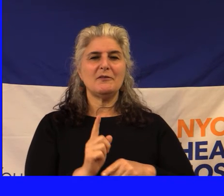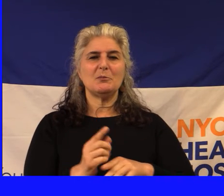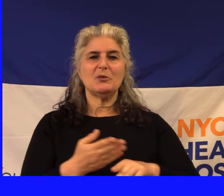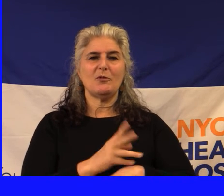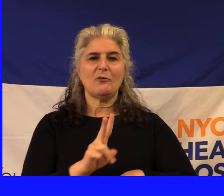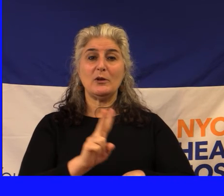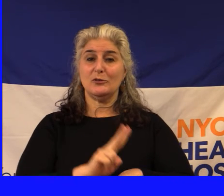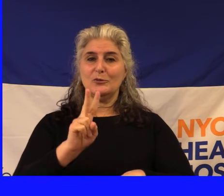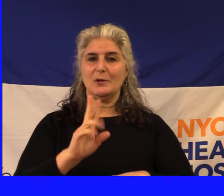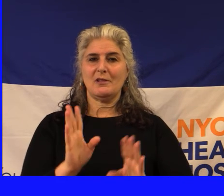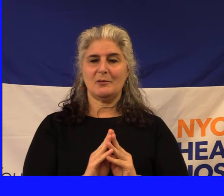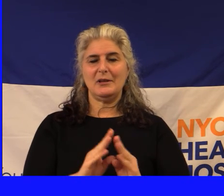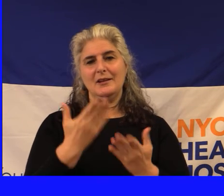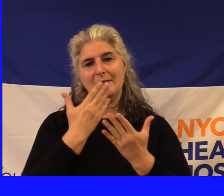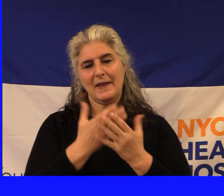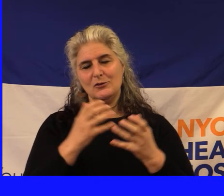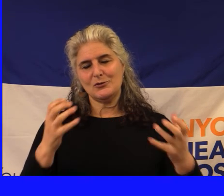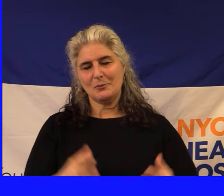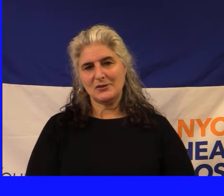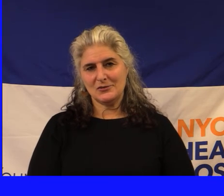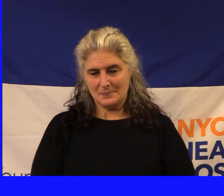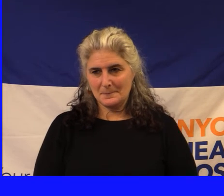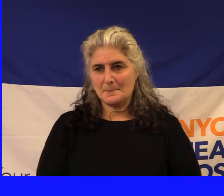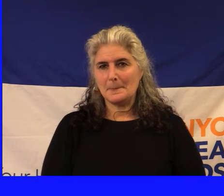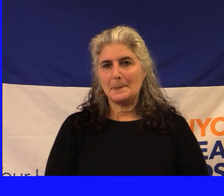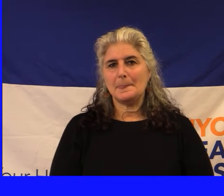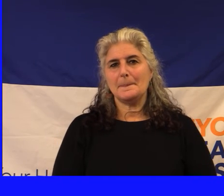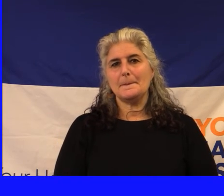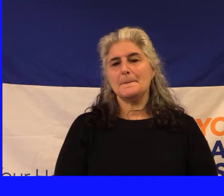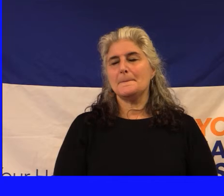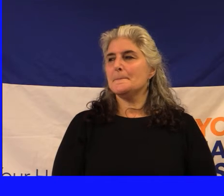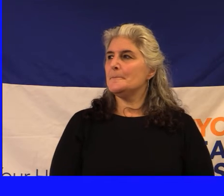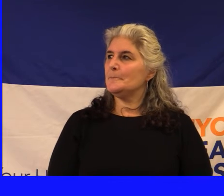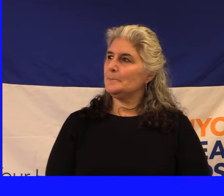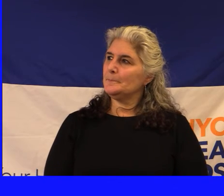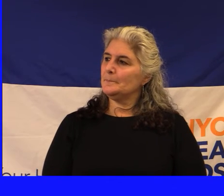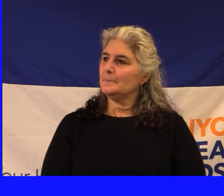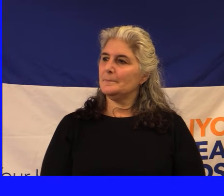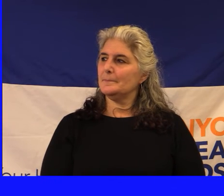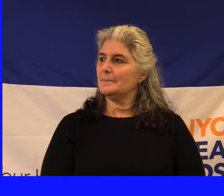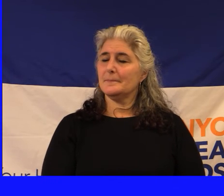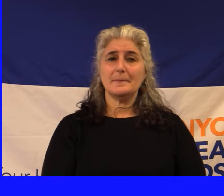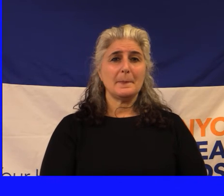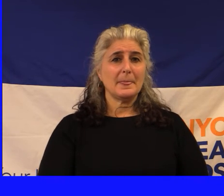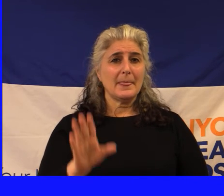Thank you so much. Thank you. Be well, everyone.